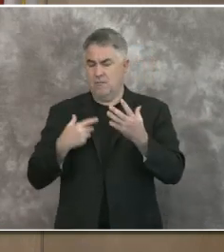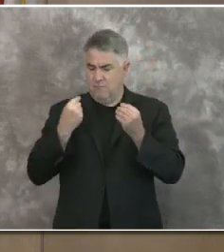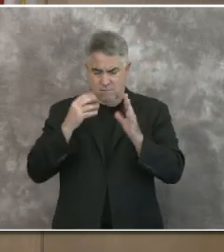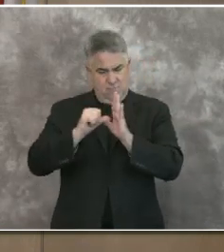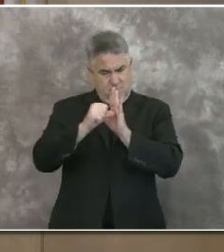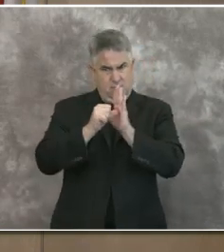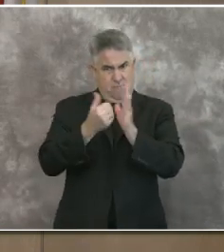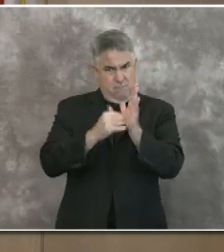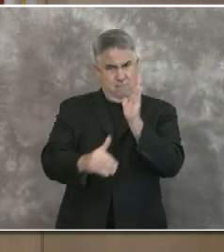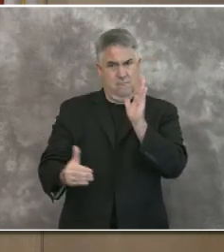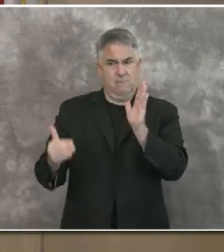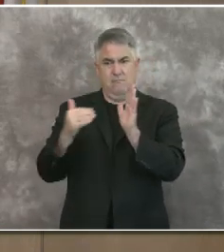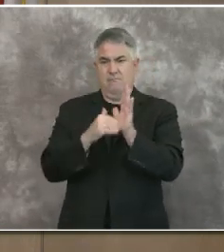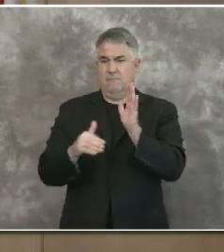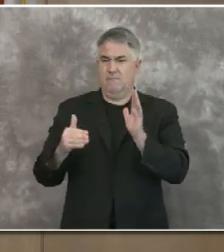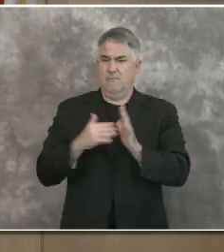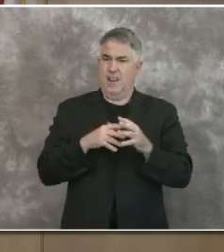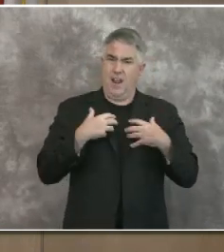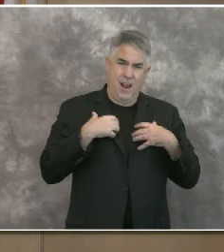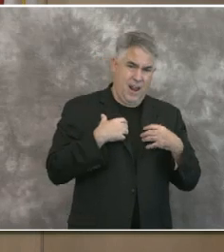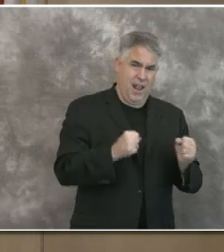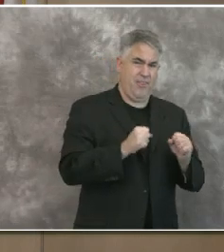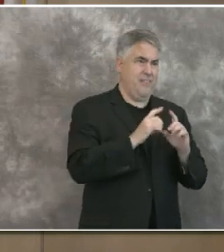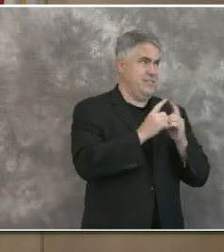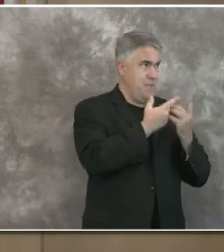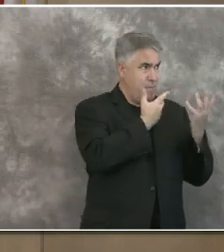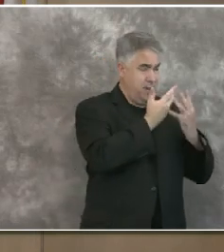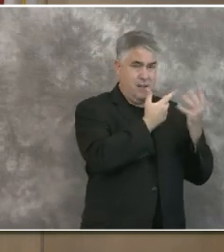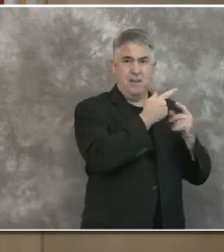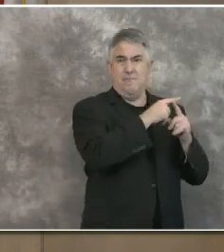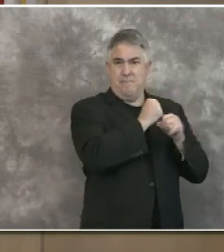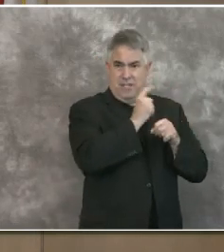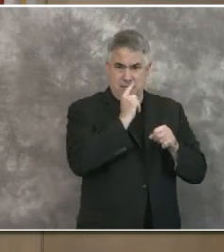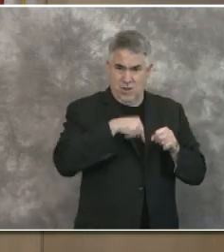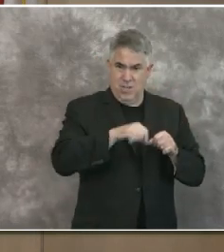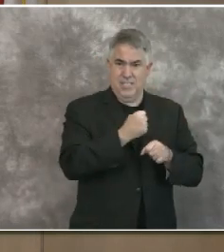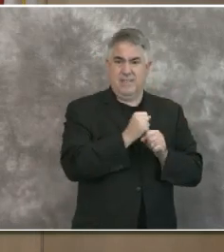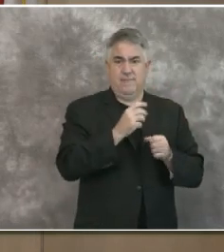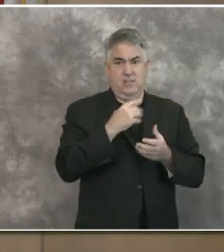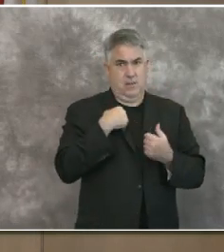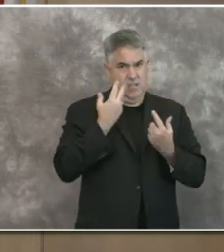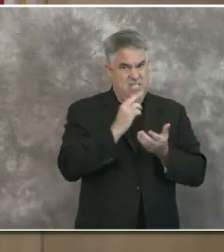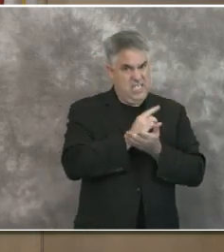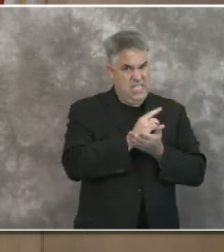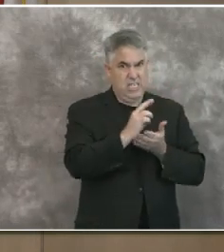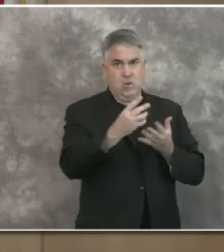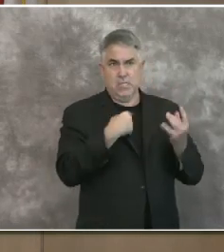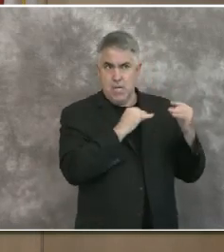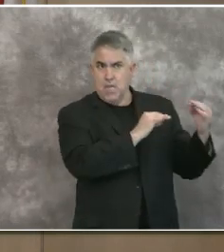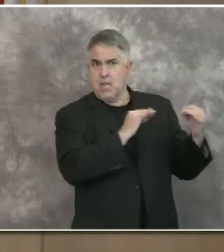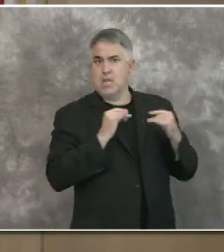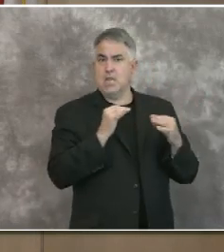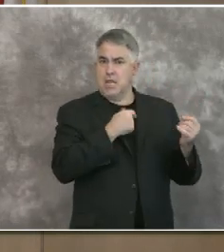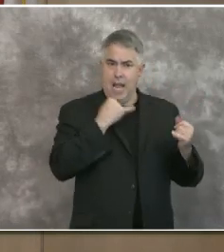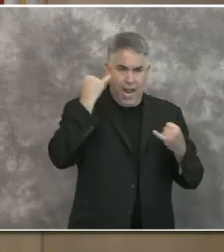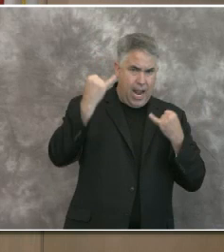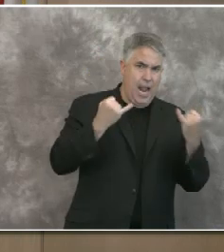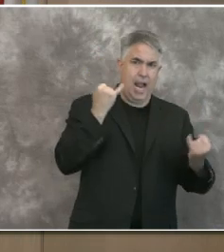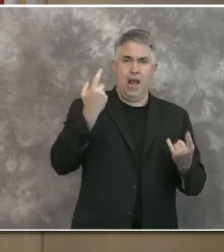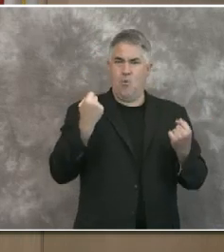tirelessly again with the health department for 6 weeks on these protocols to make sure when this day came, we would be ready to